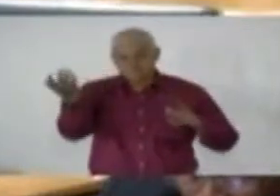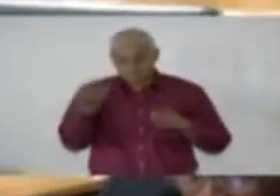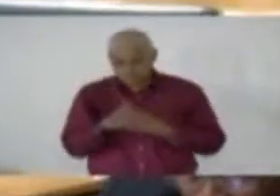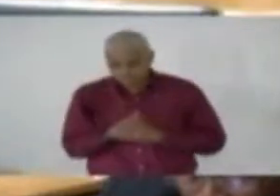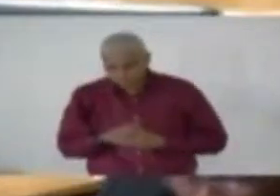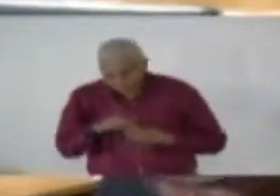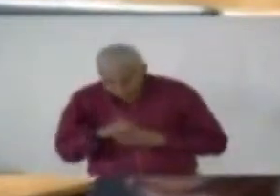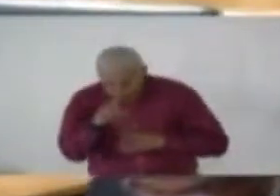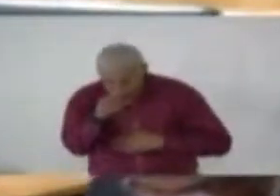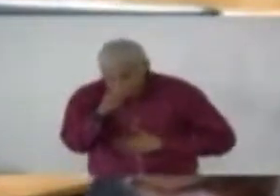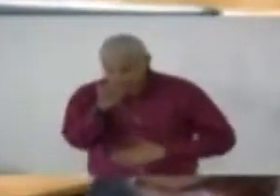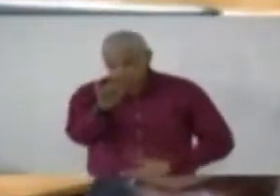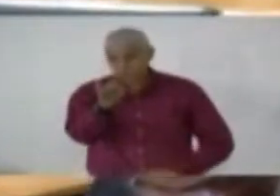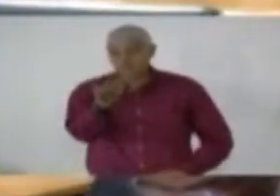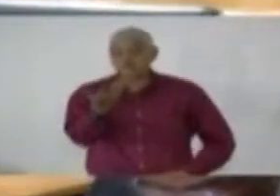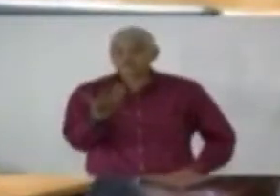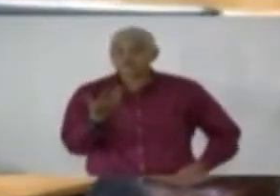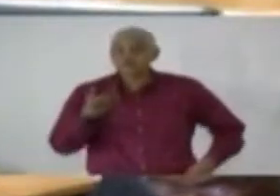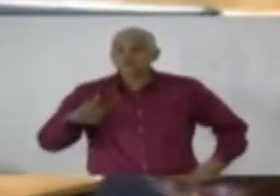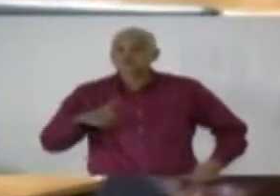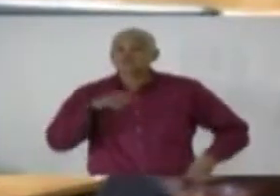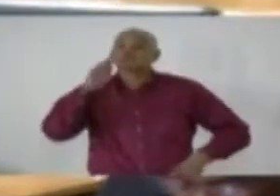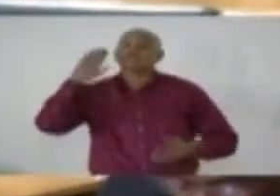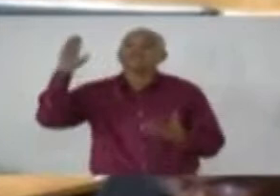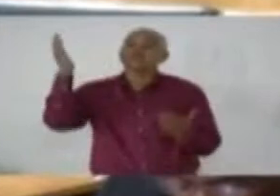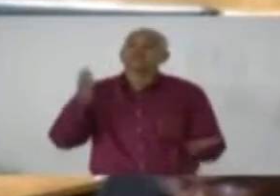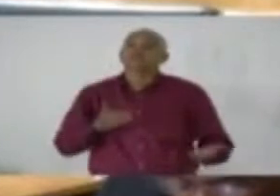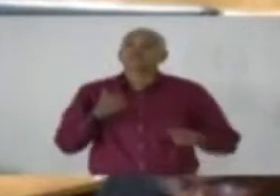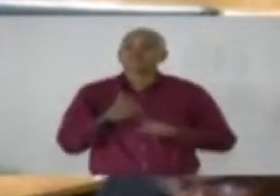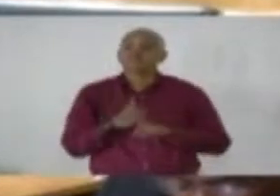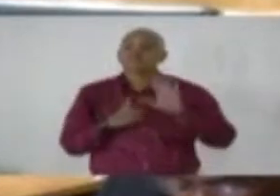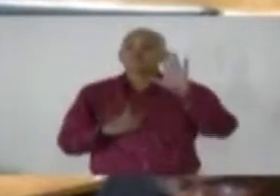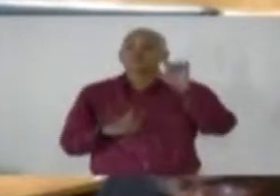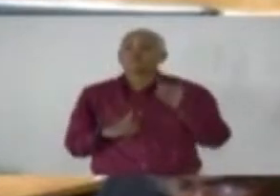In 2021, we imported